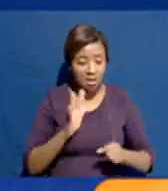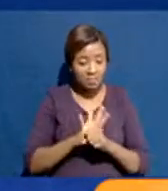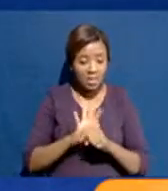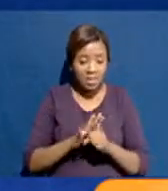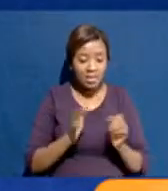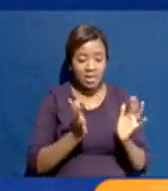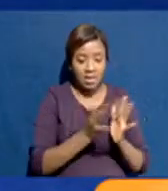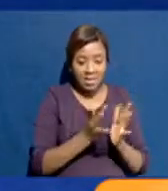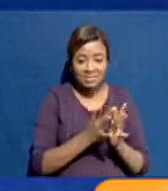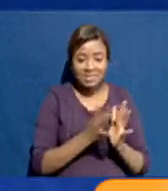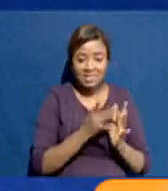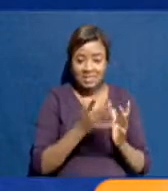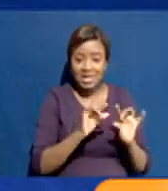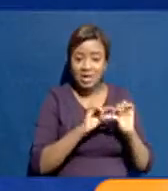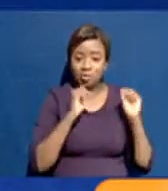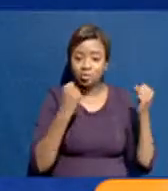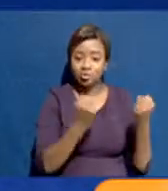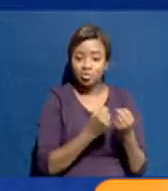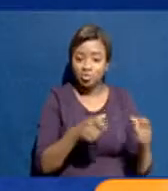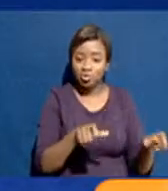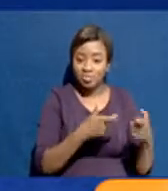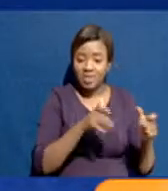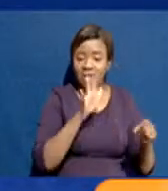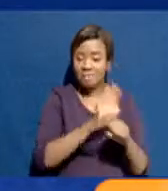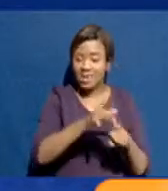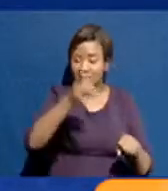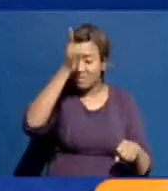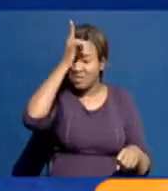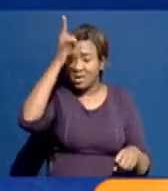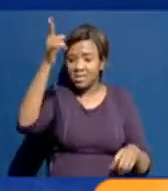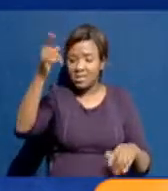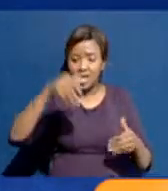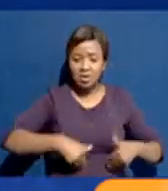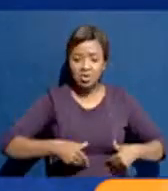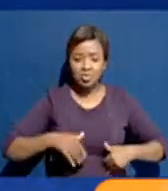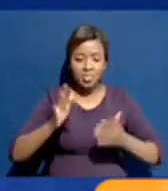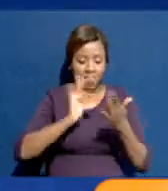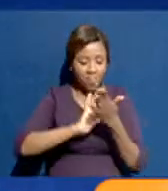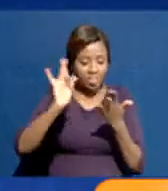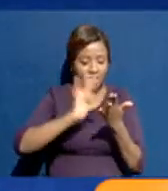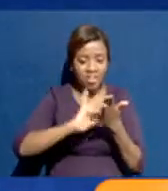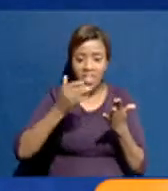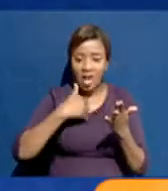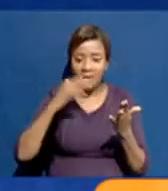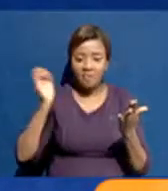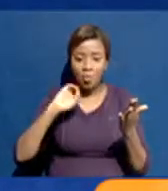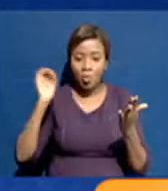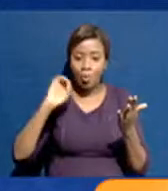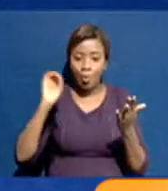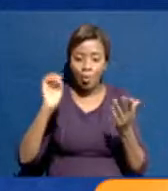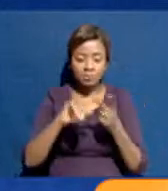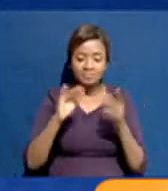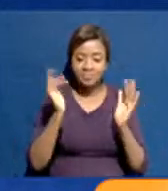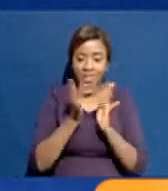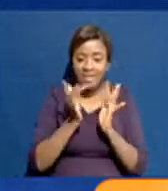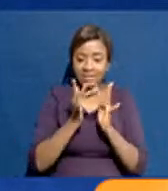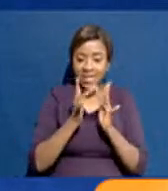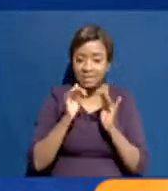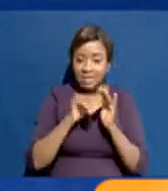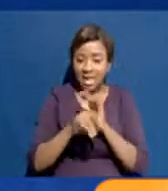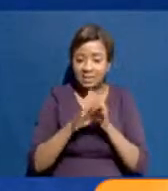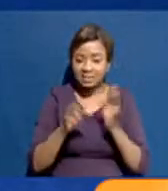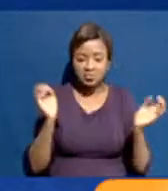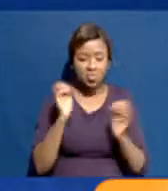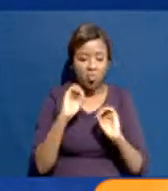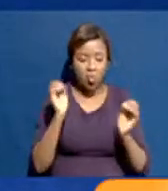We do have a whole group of young people in the rural areas who do not have access to smartphones, who do not have access to internet, who